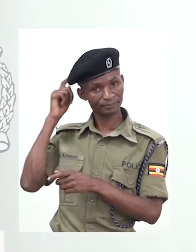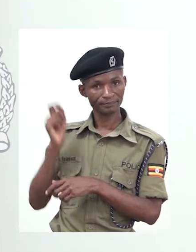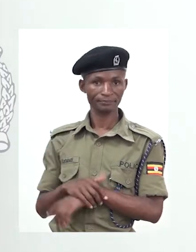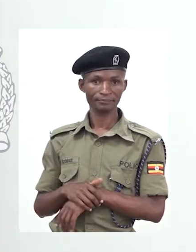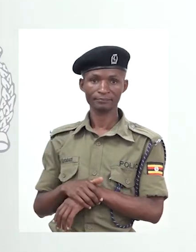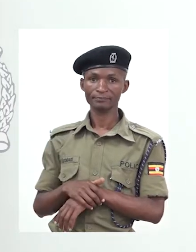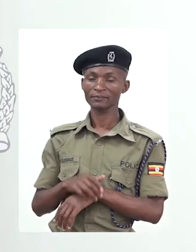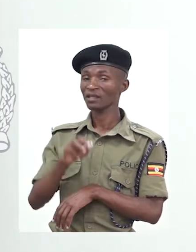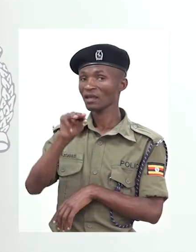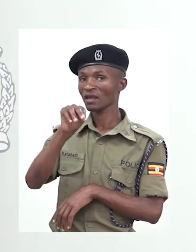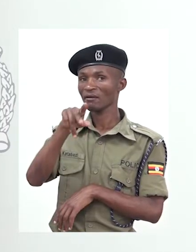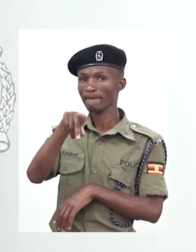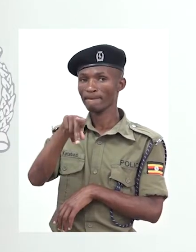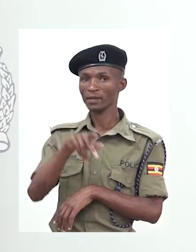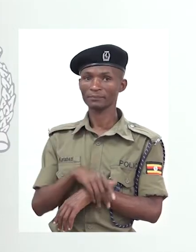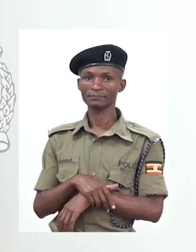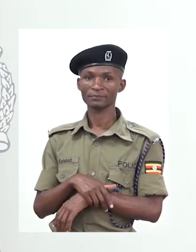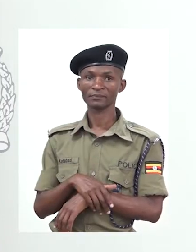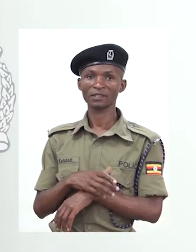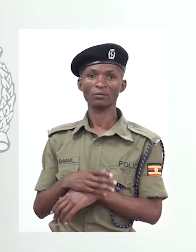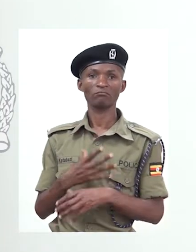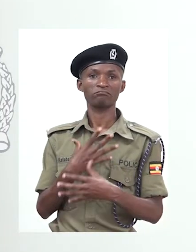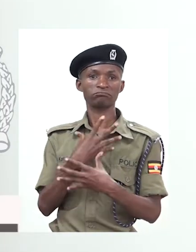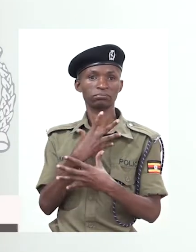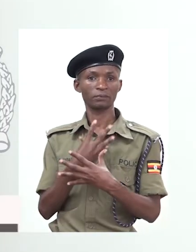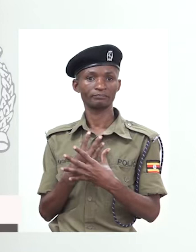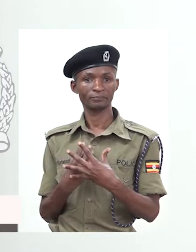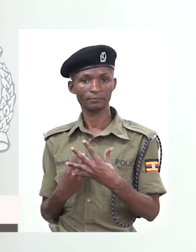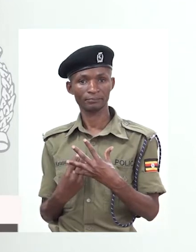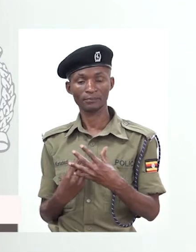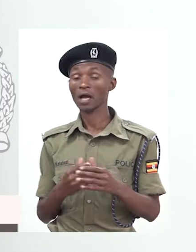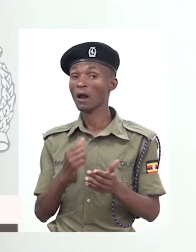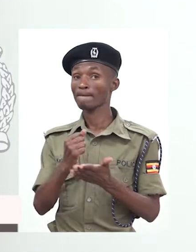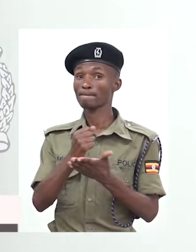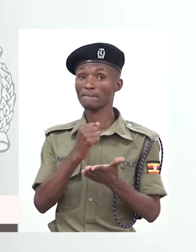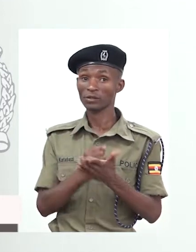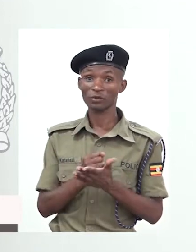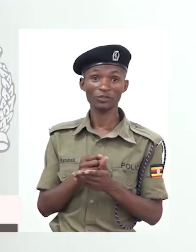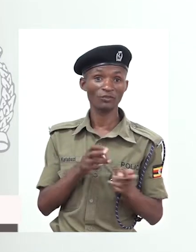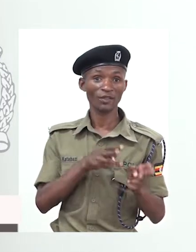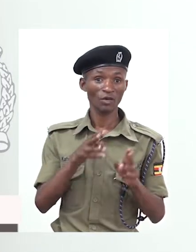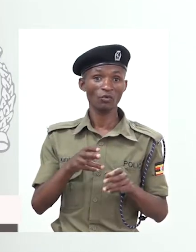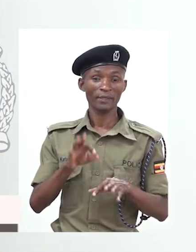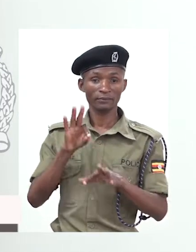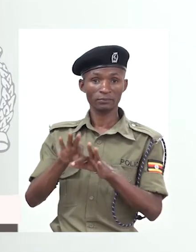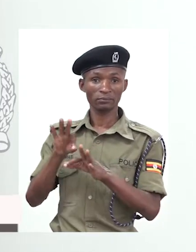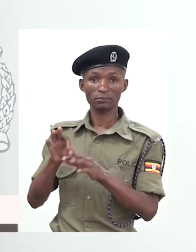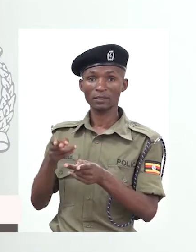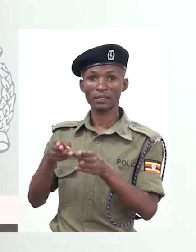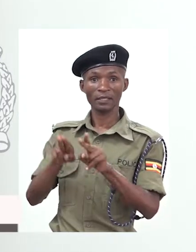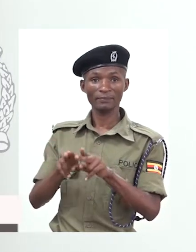The MP was allegedly frustrated with the conduct of the elections for MPs for